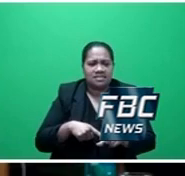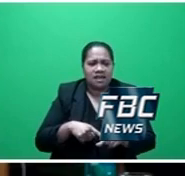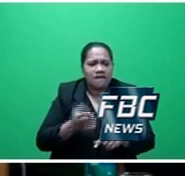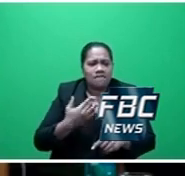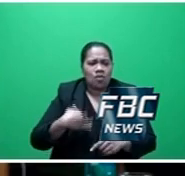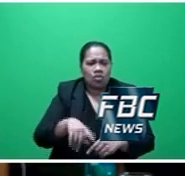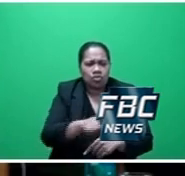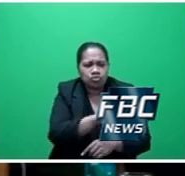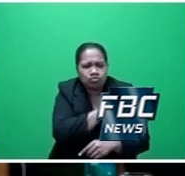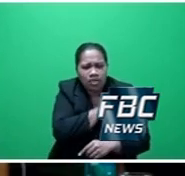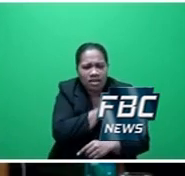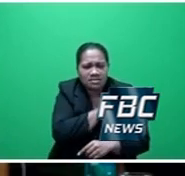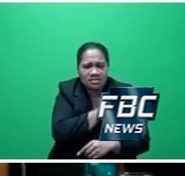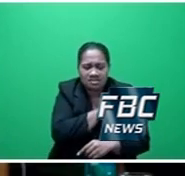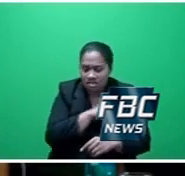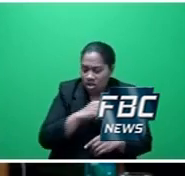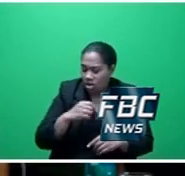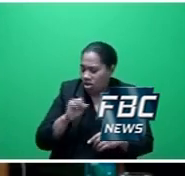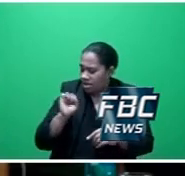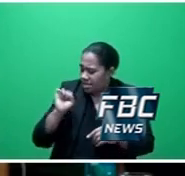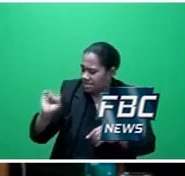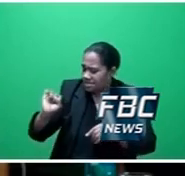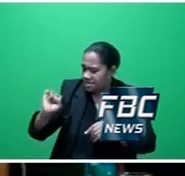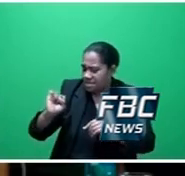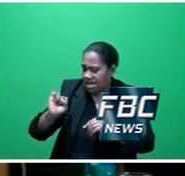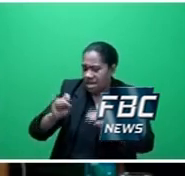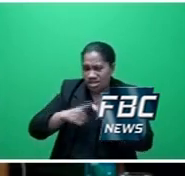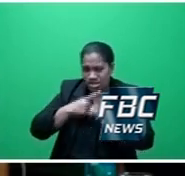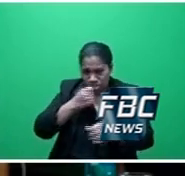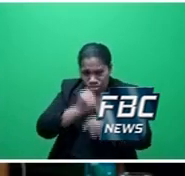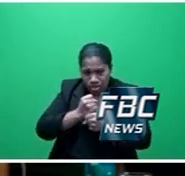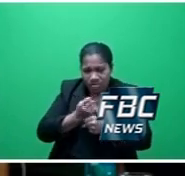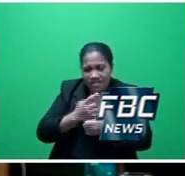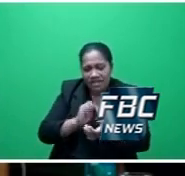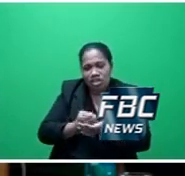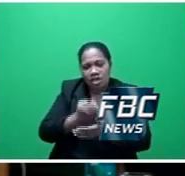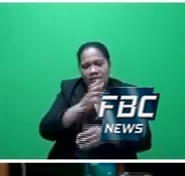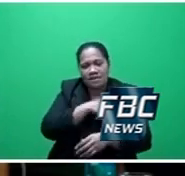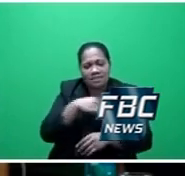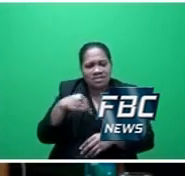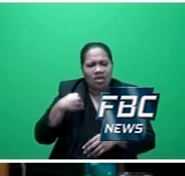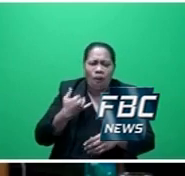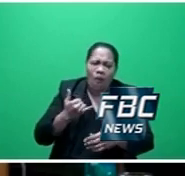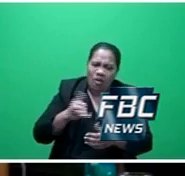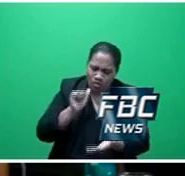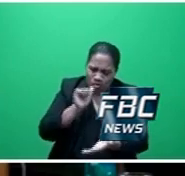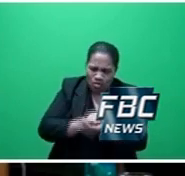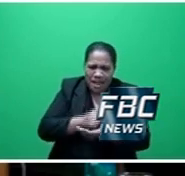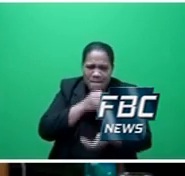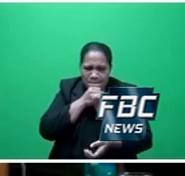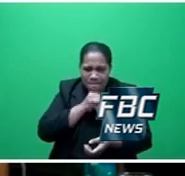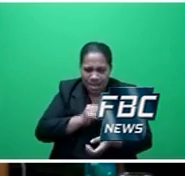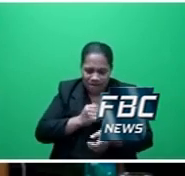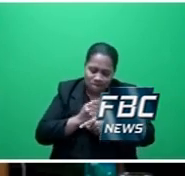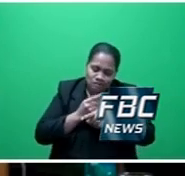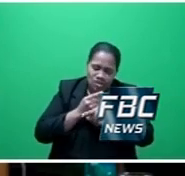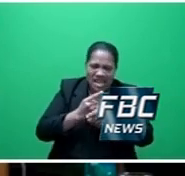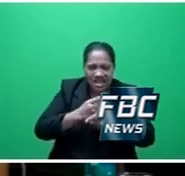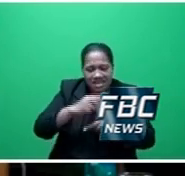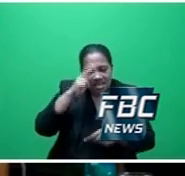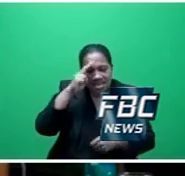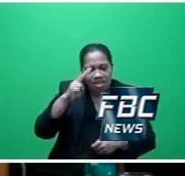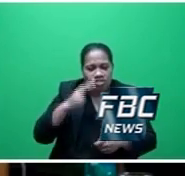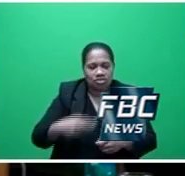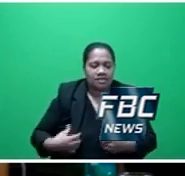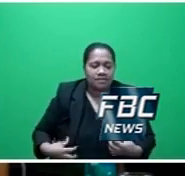trusts only his Attorney General and Economy Minister or his right-hand man for guiding the nation.